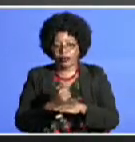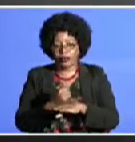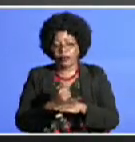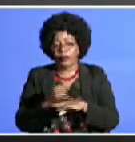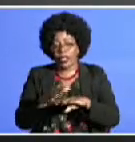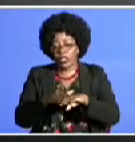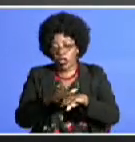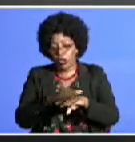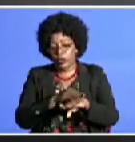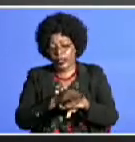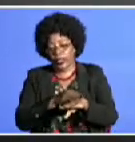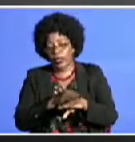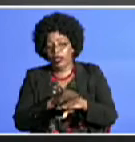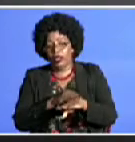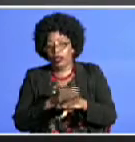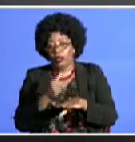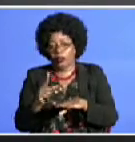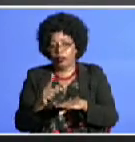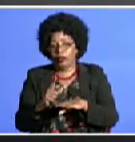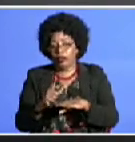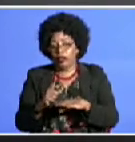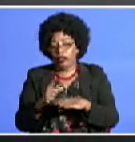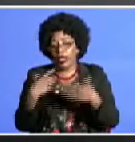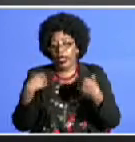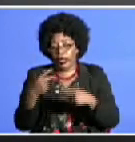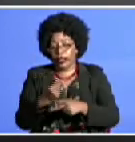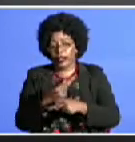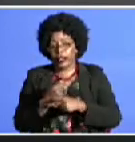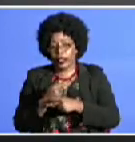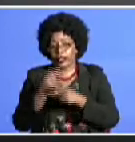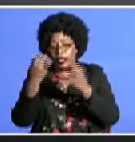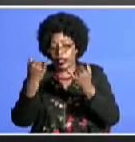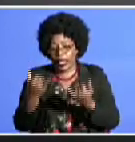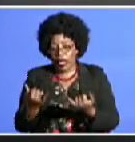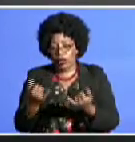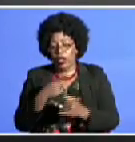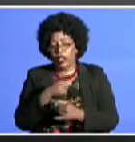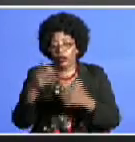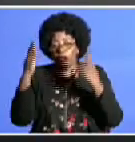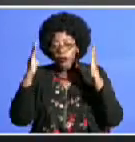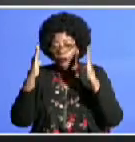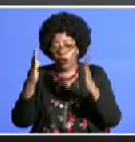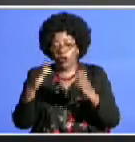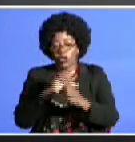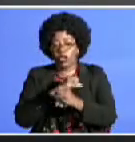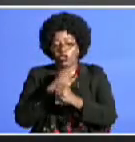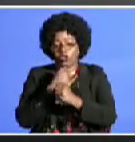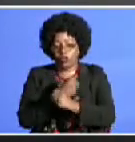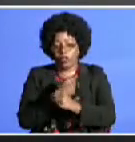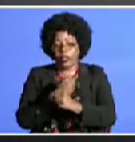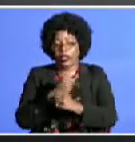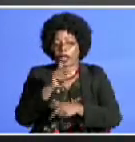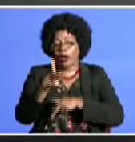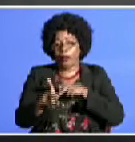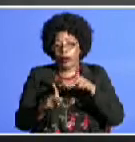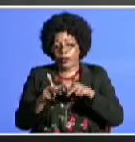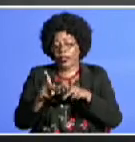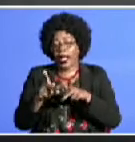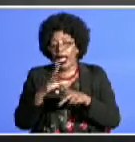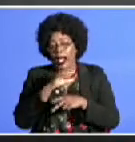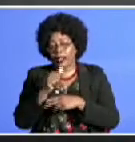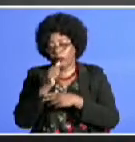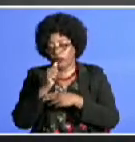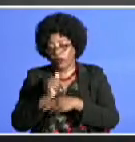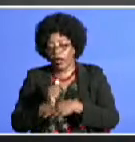a high level of health care. He says Ministry of Health officials will now focus on strengthening public and private linkages to